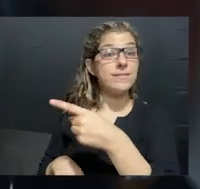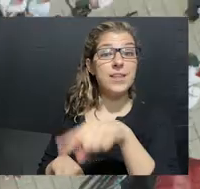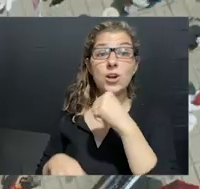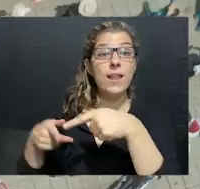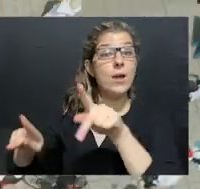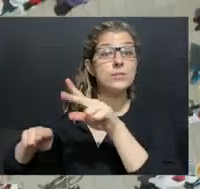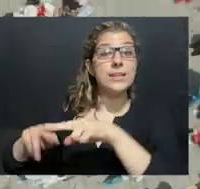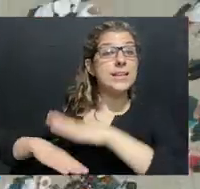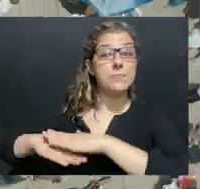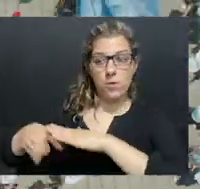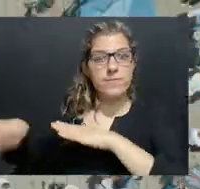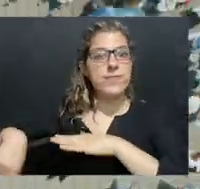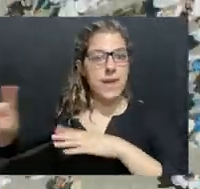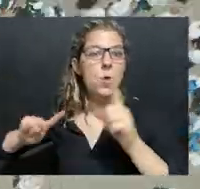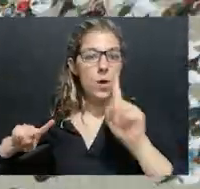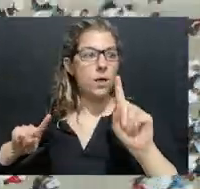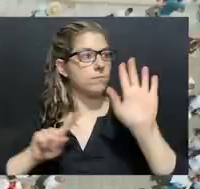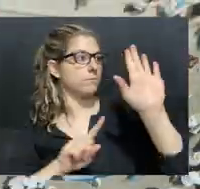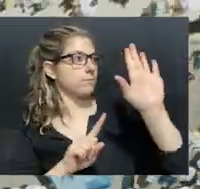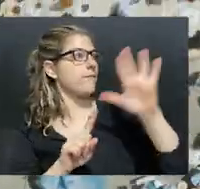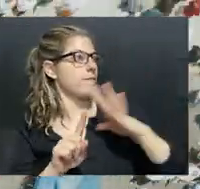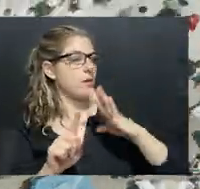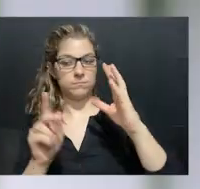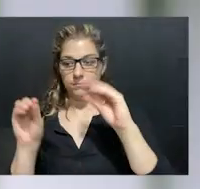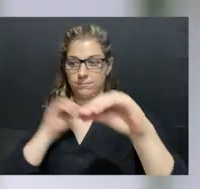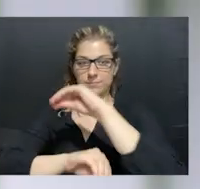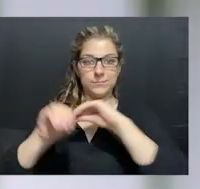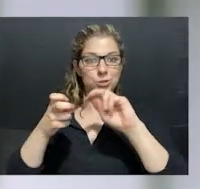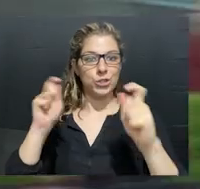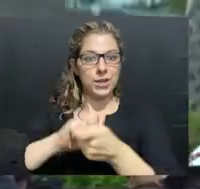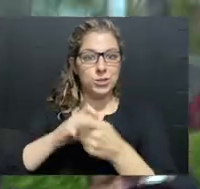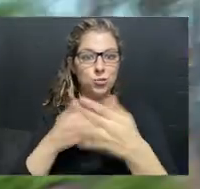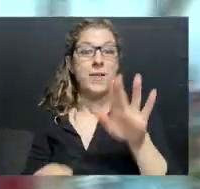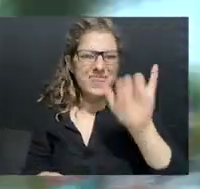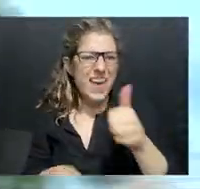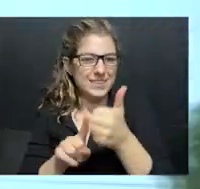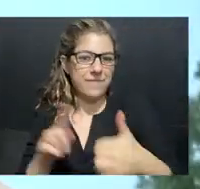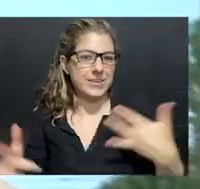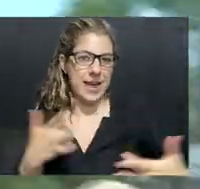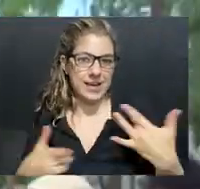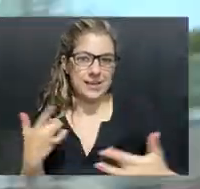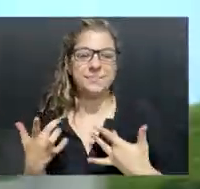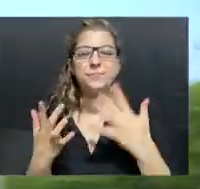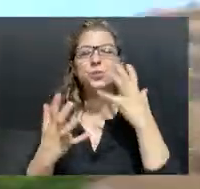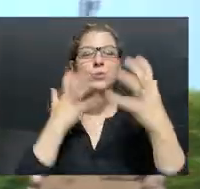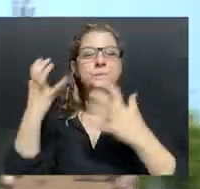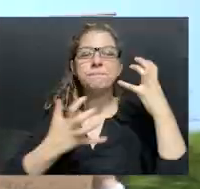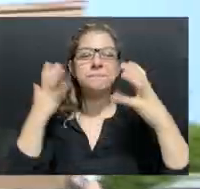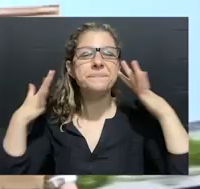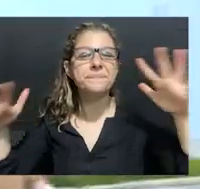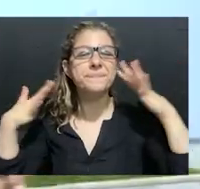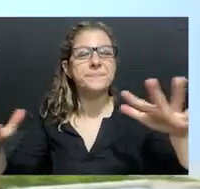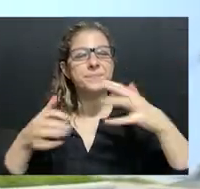that table, they're gonna reconfigure the whole entire room. That is exciting. No justice, no peace. No